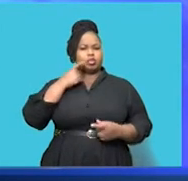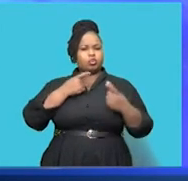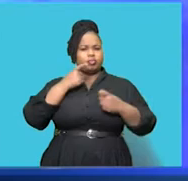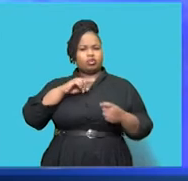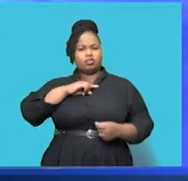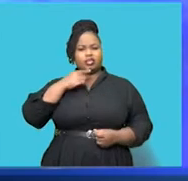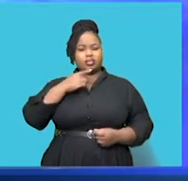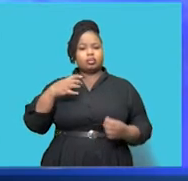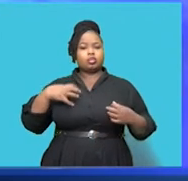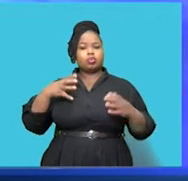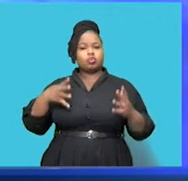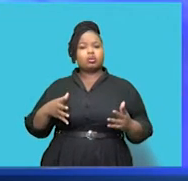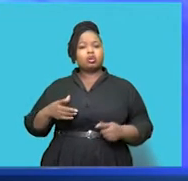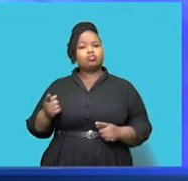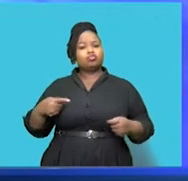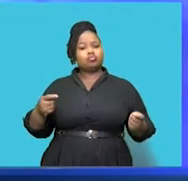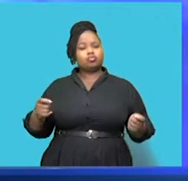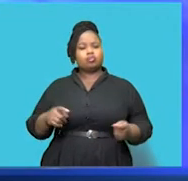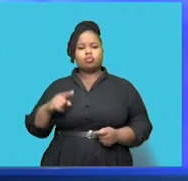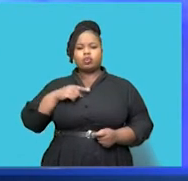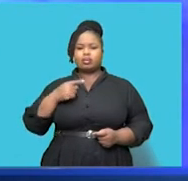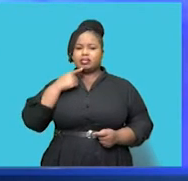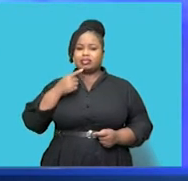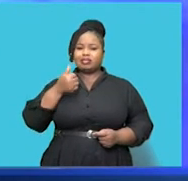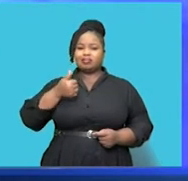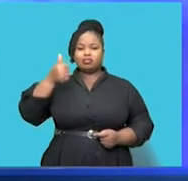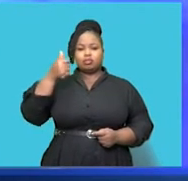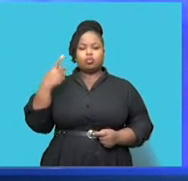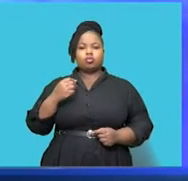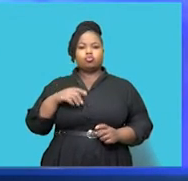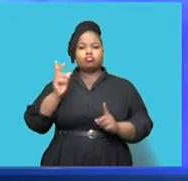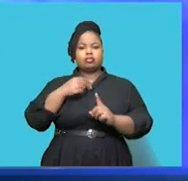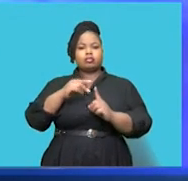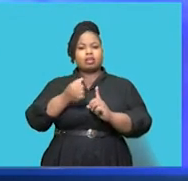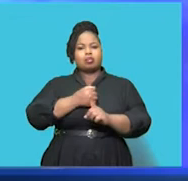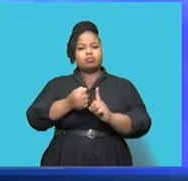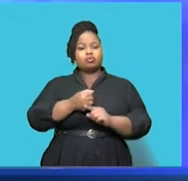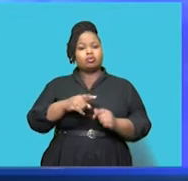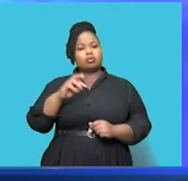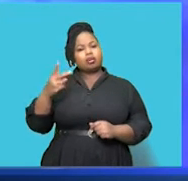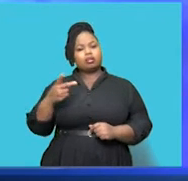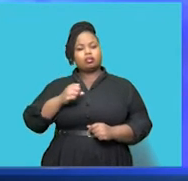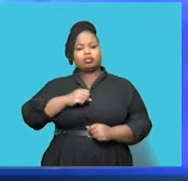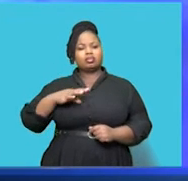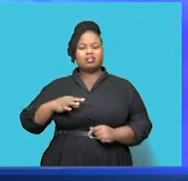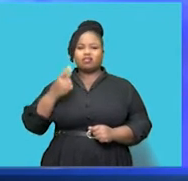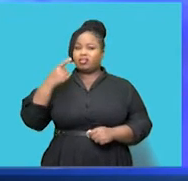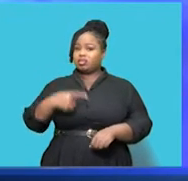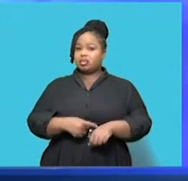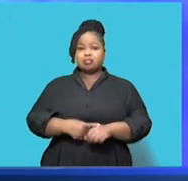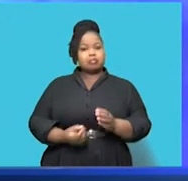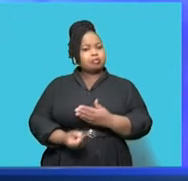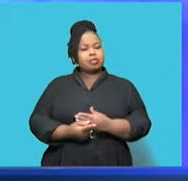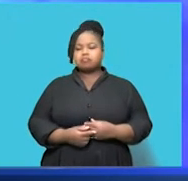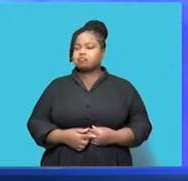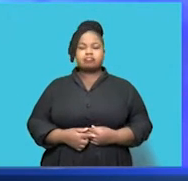le molaodi wa lebenkele. Ho utlwahala ha molaodi eno a bitile e mong wa basebetsi mo ketsahalo ena e seng ya pele ya ho tlalehwa bitsong